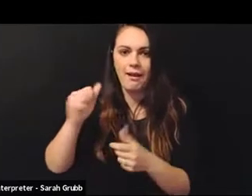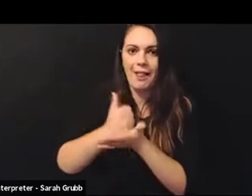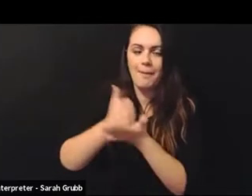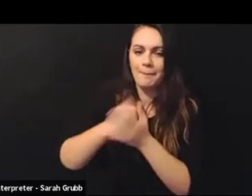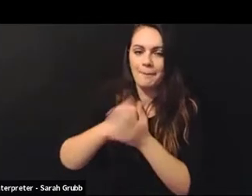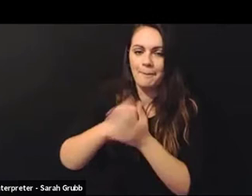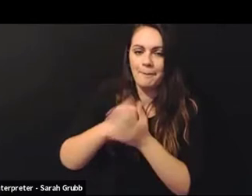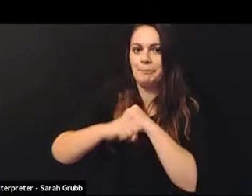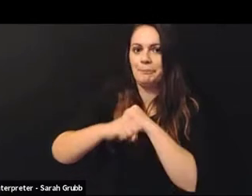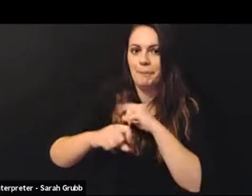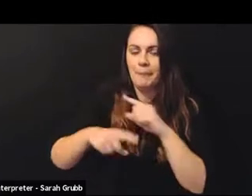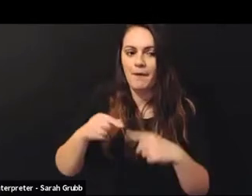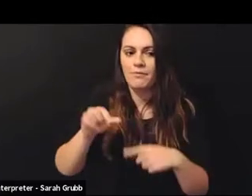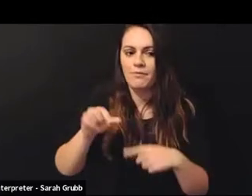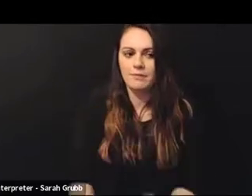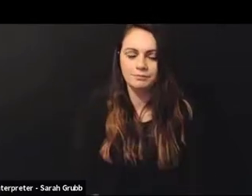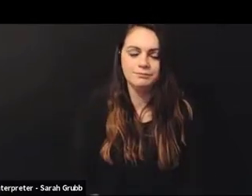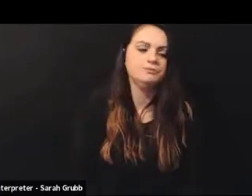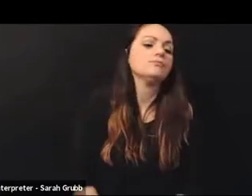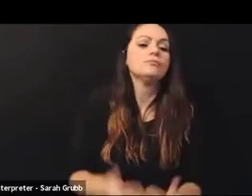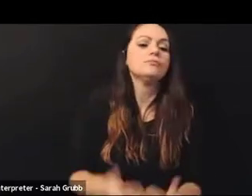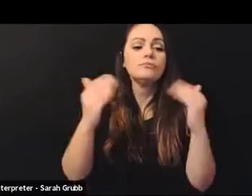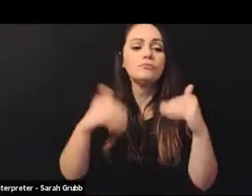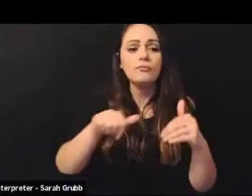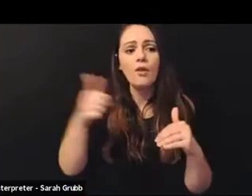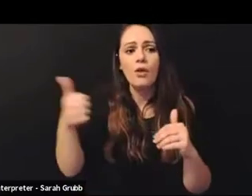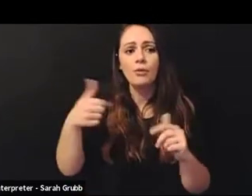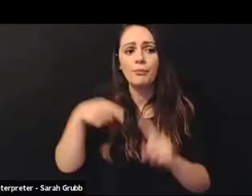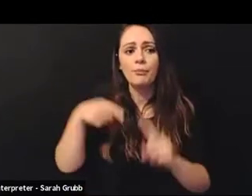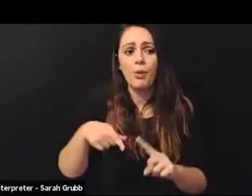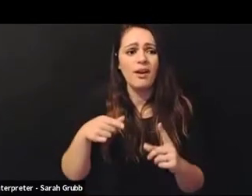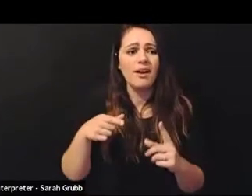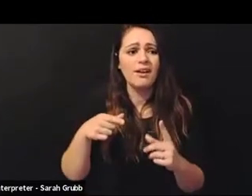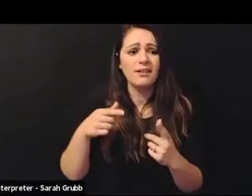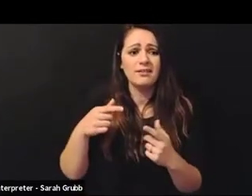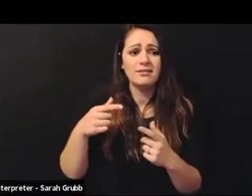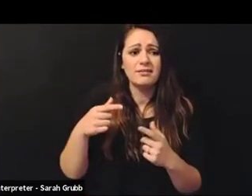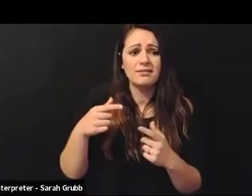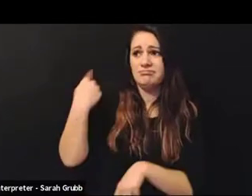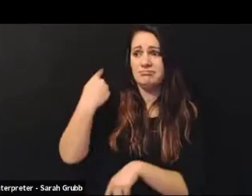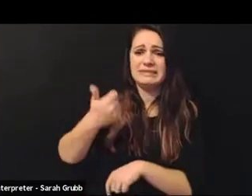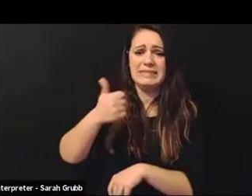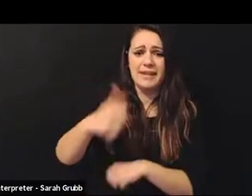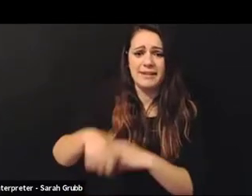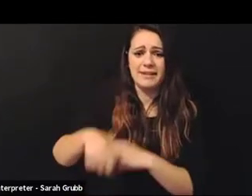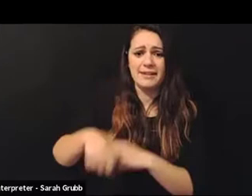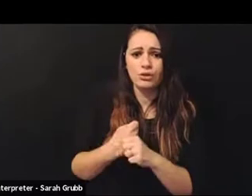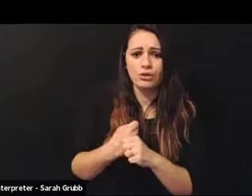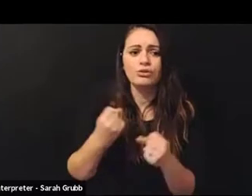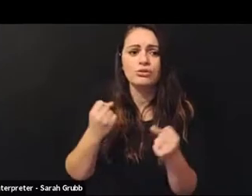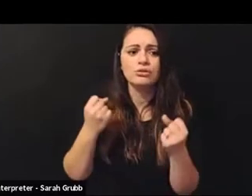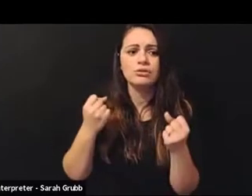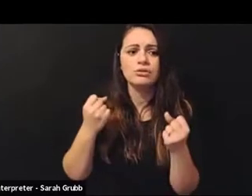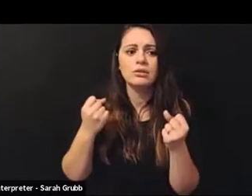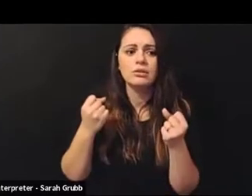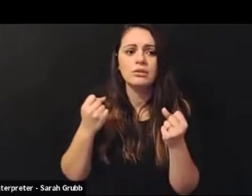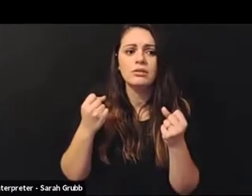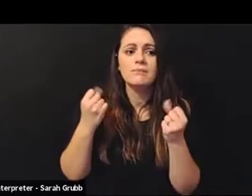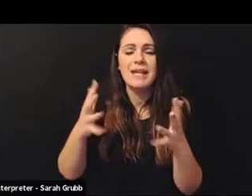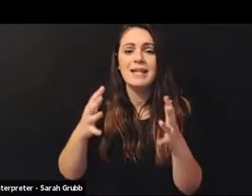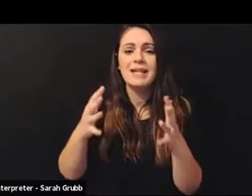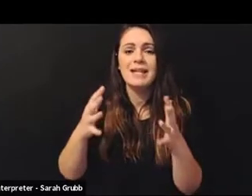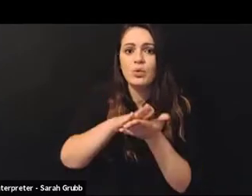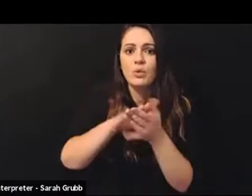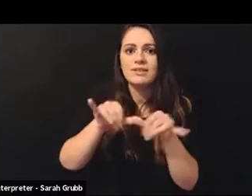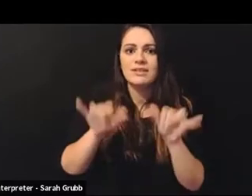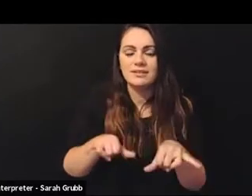The other thing is, so many school systems in the last decade have invested a lot of resources in training their